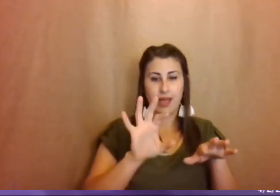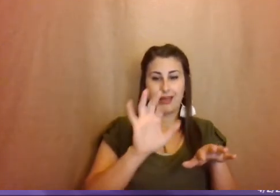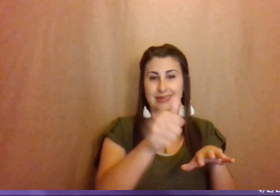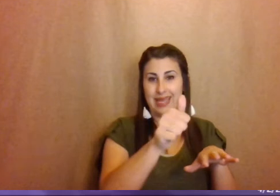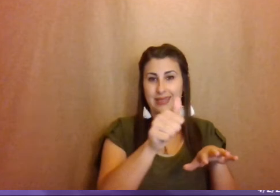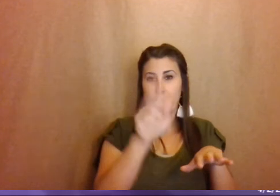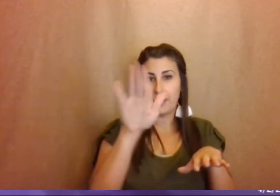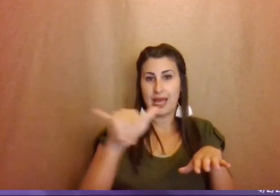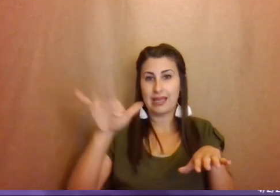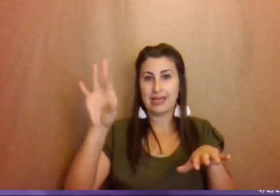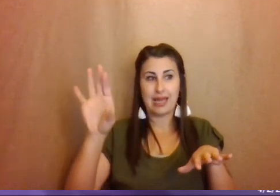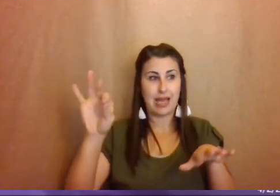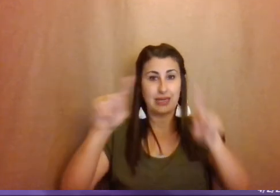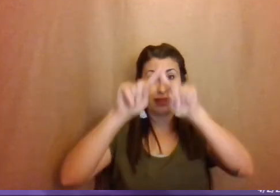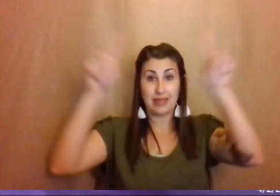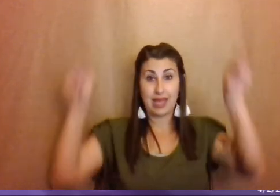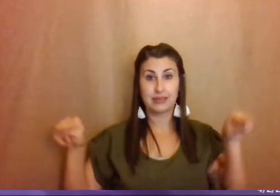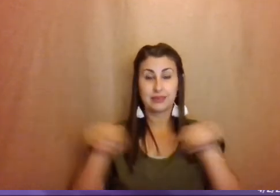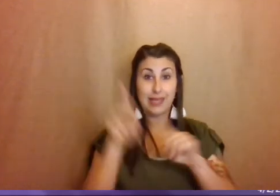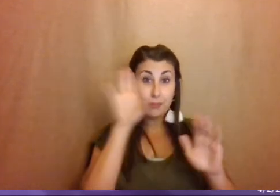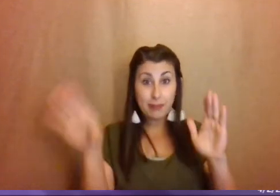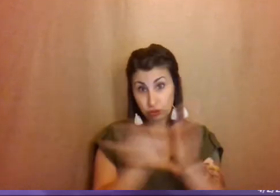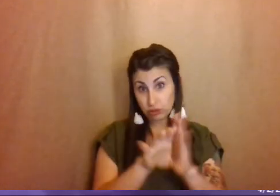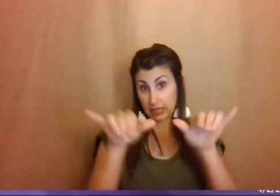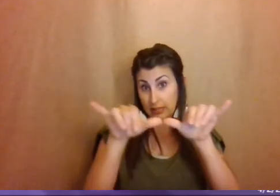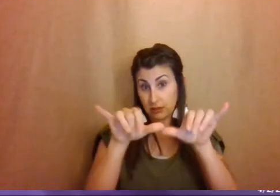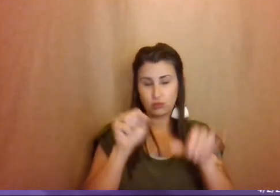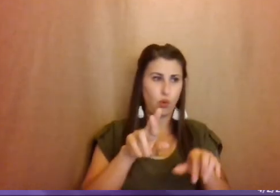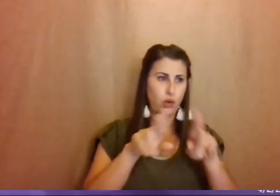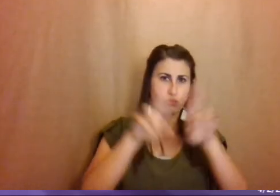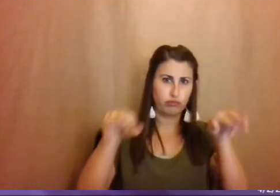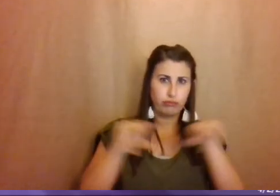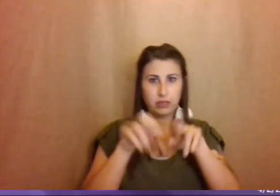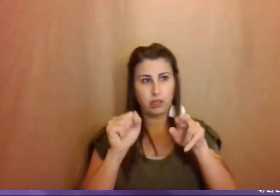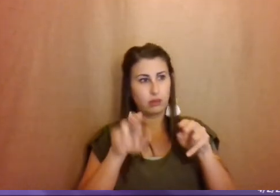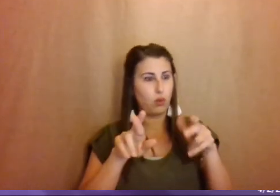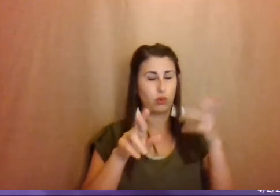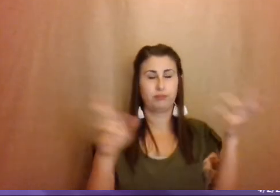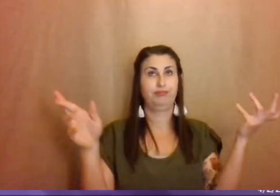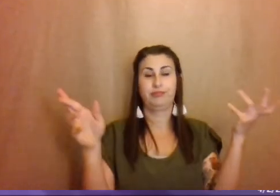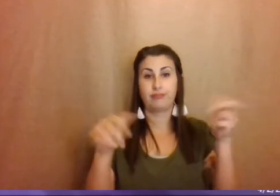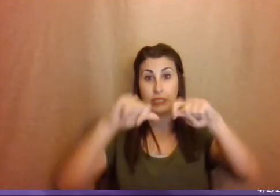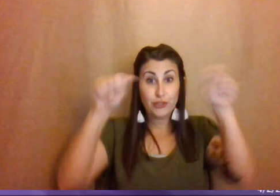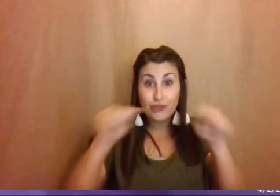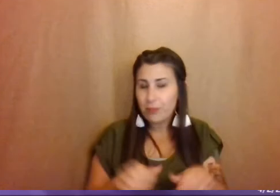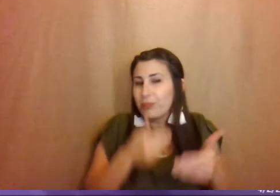this picture, or rectangle, or just shape, however you want to say it.